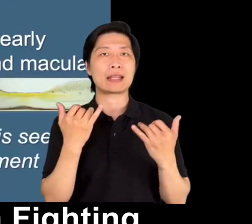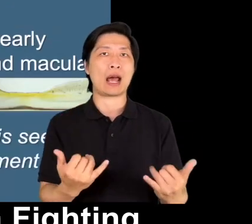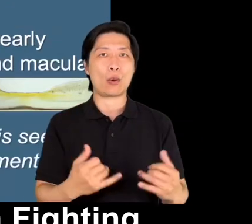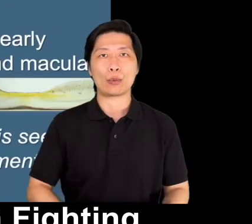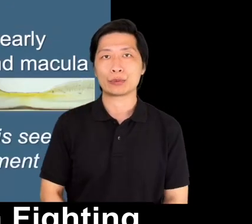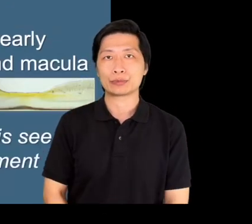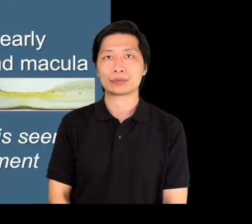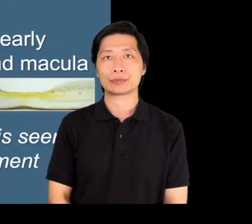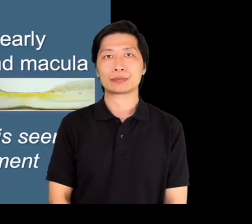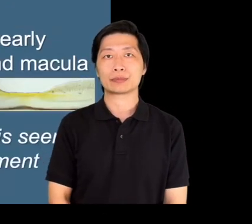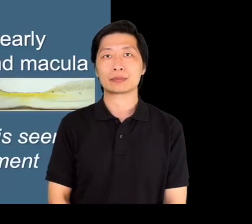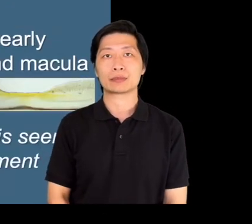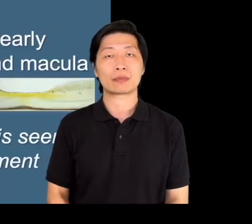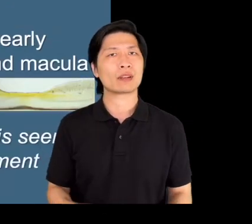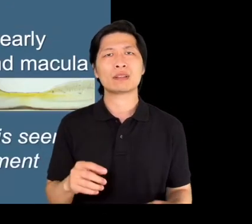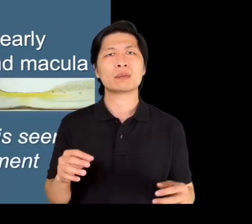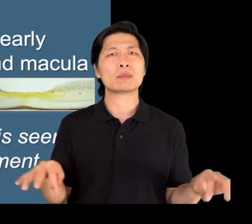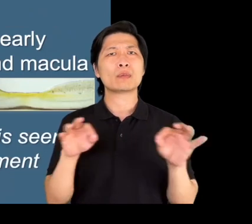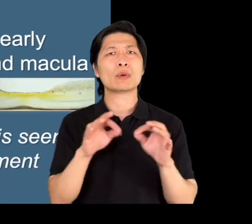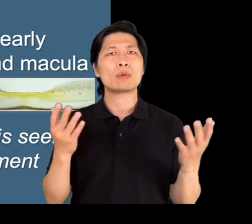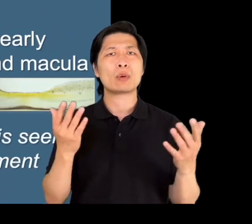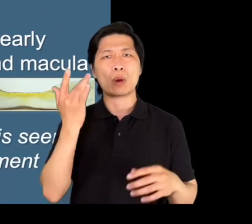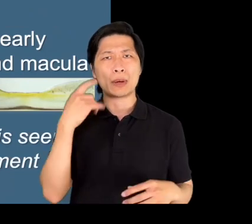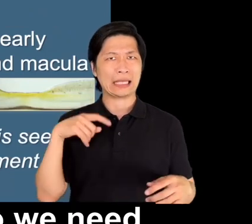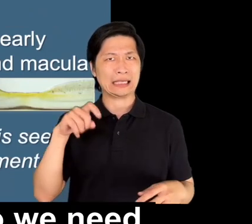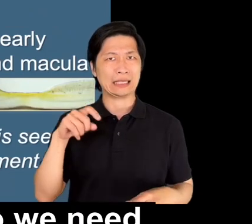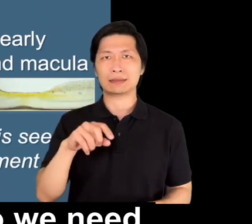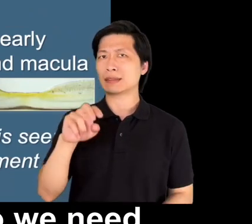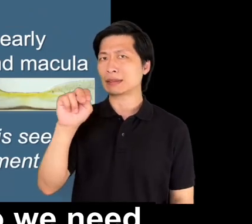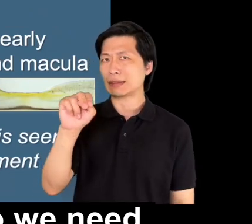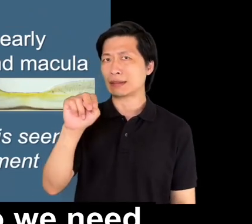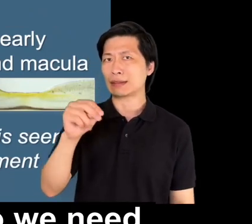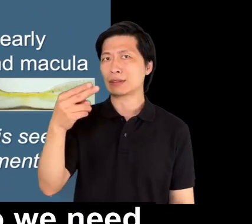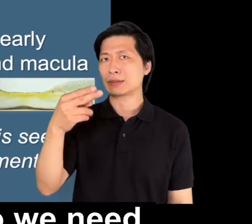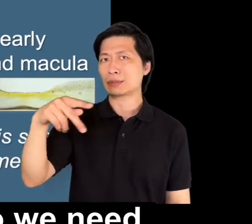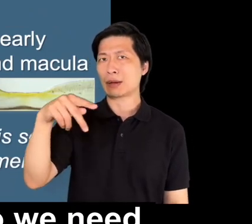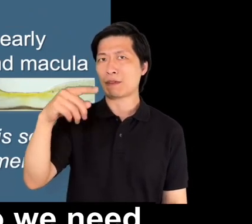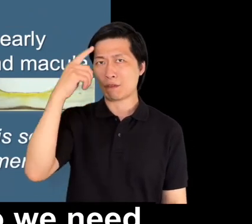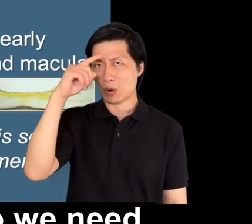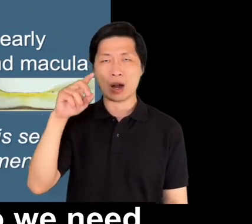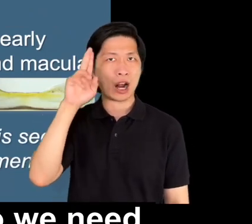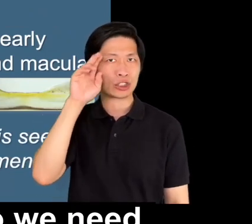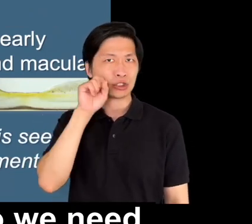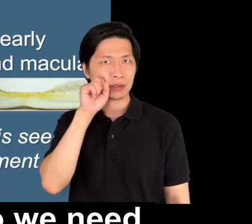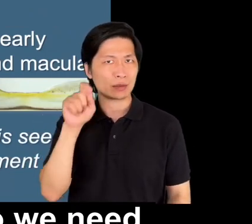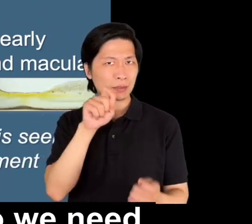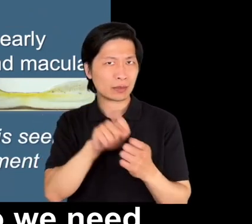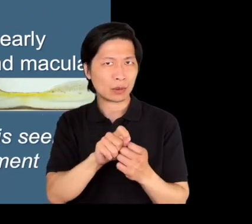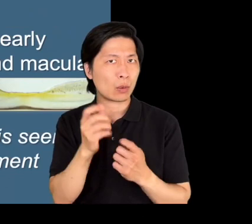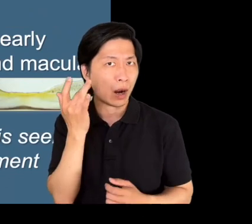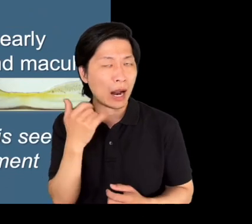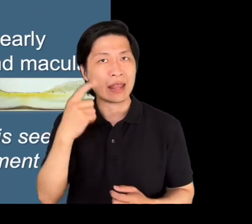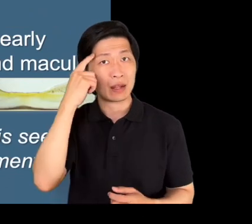First of all, why do we need primate models for Usher syndrome in particular? I think most of you